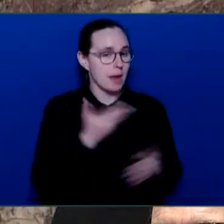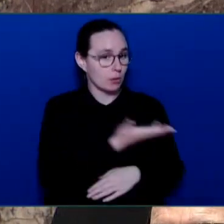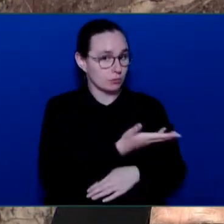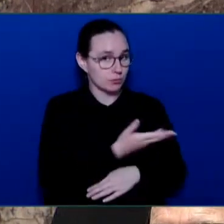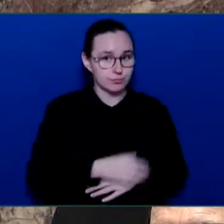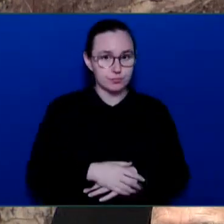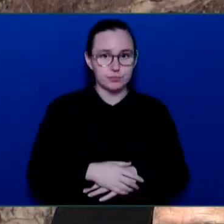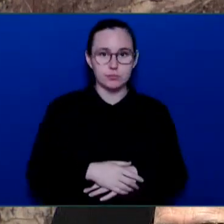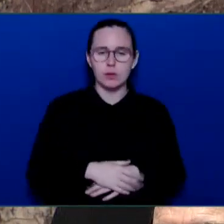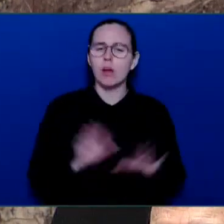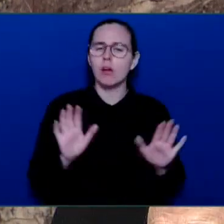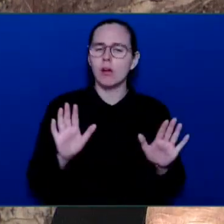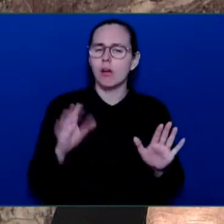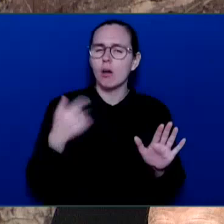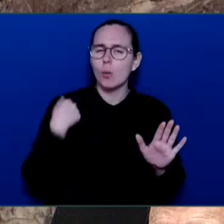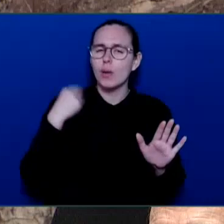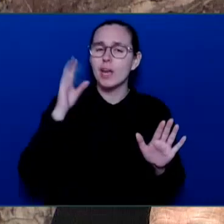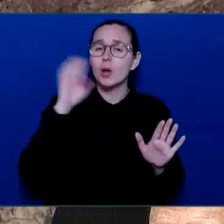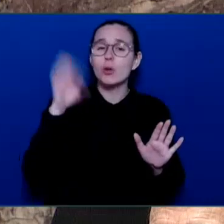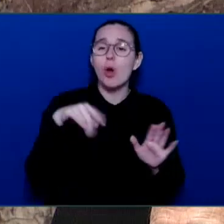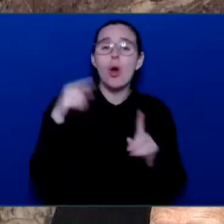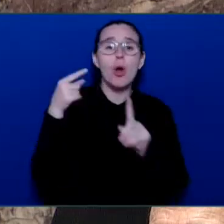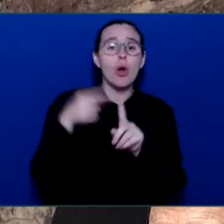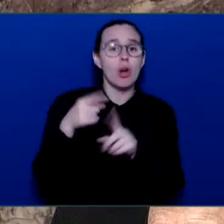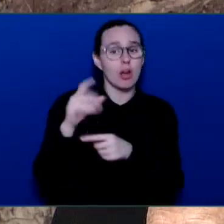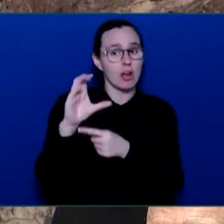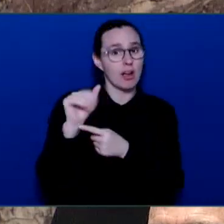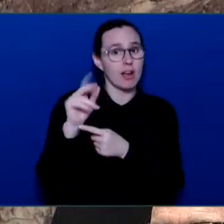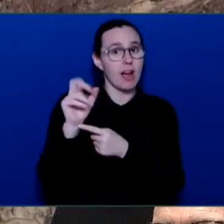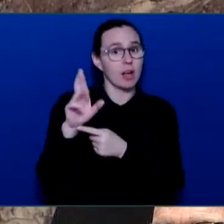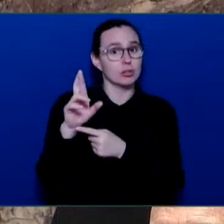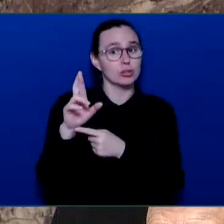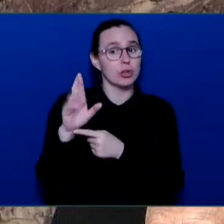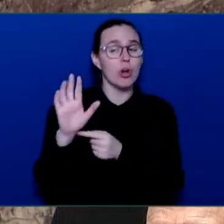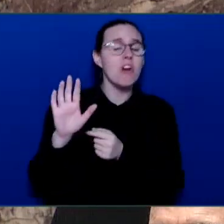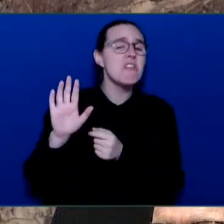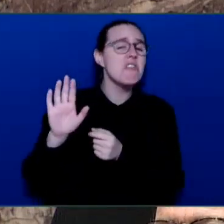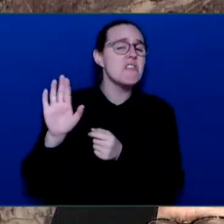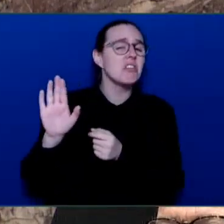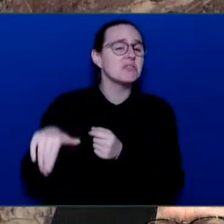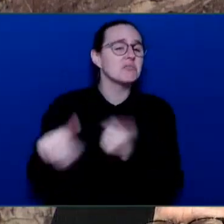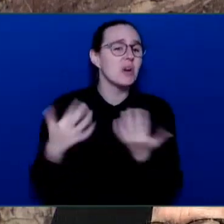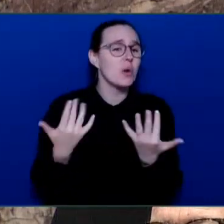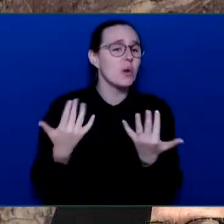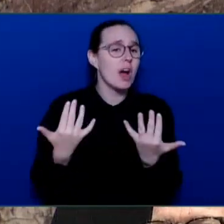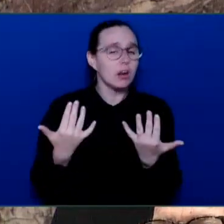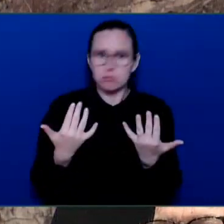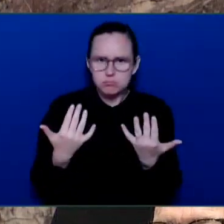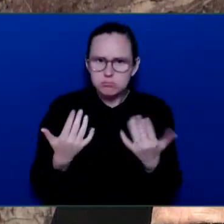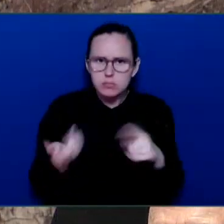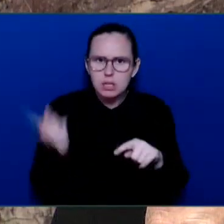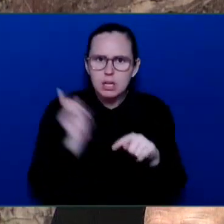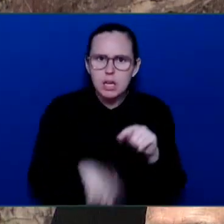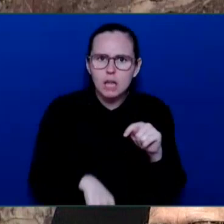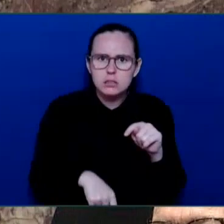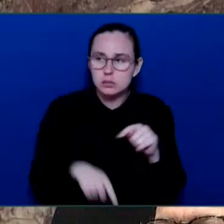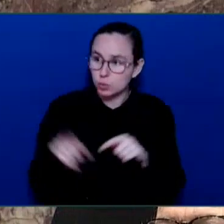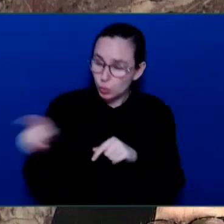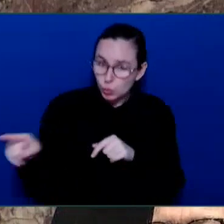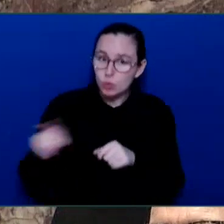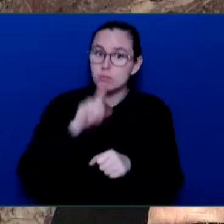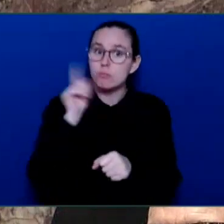this government, made a promise to British Columbians, and they have failed abysmally. In fact, the outsourcing of BC